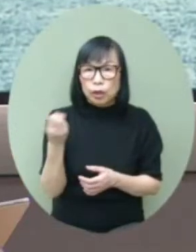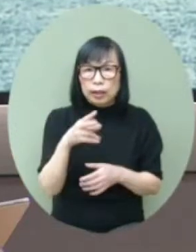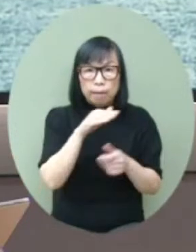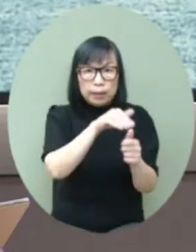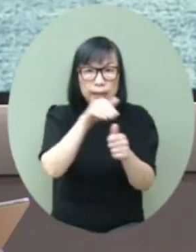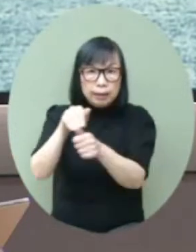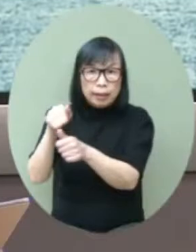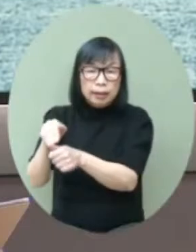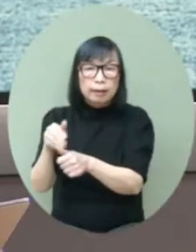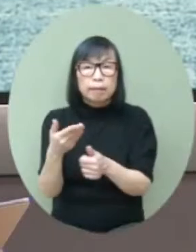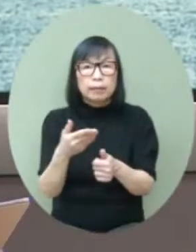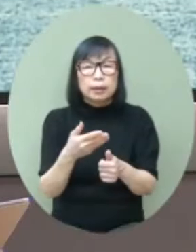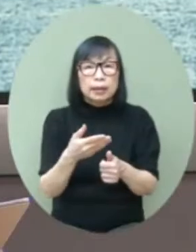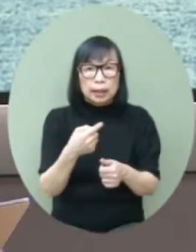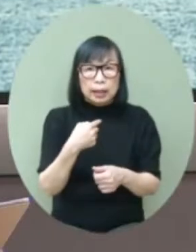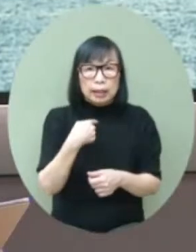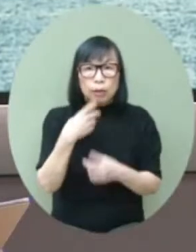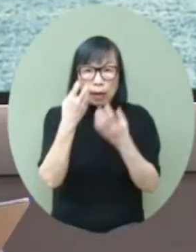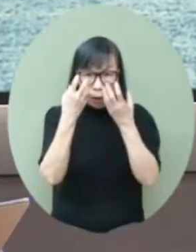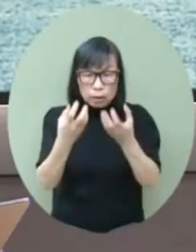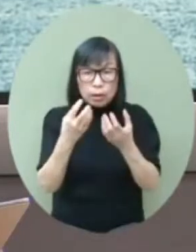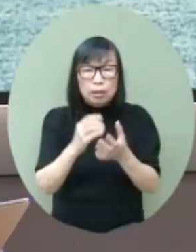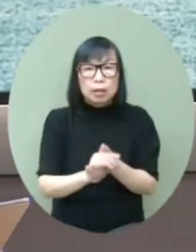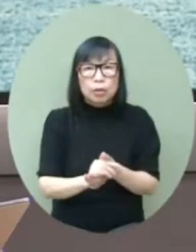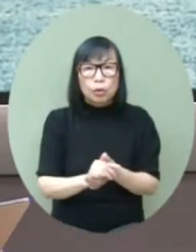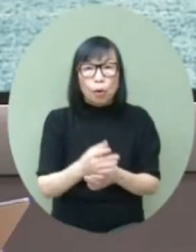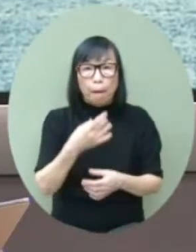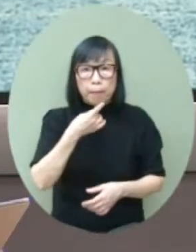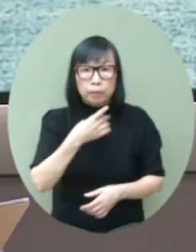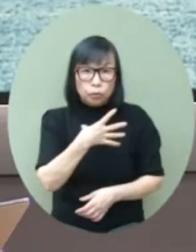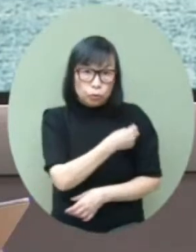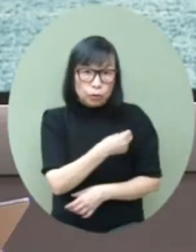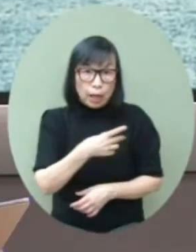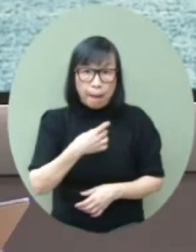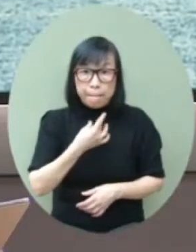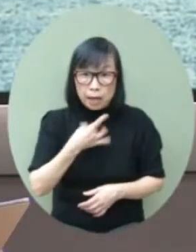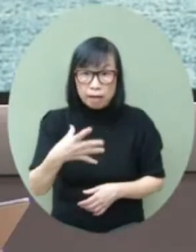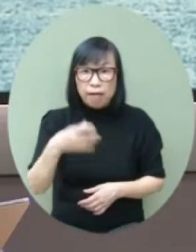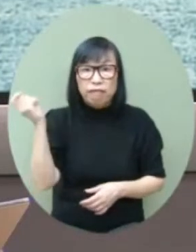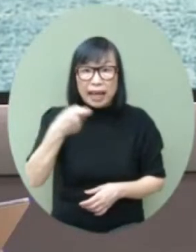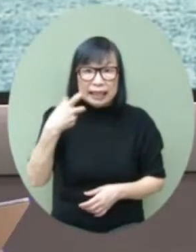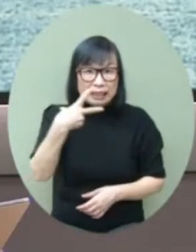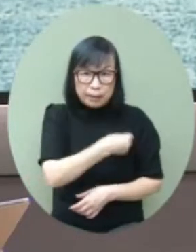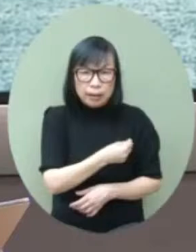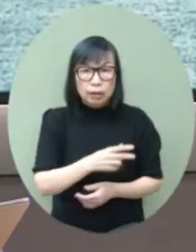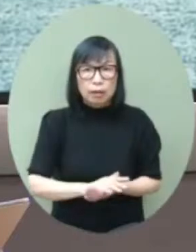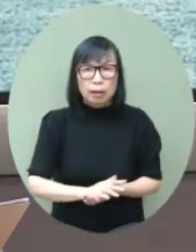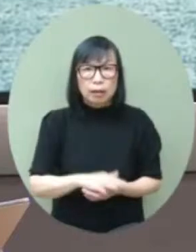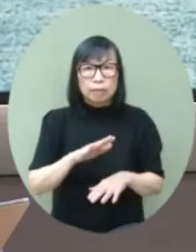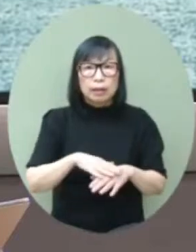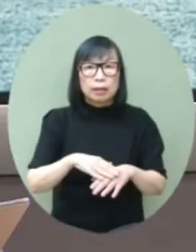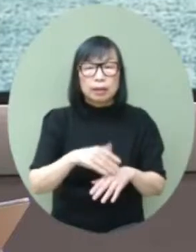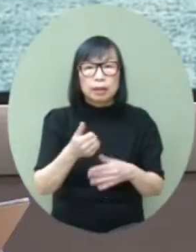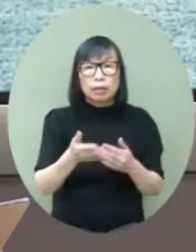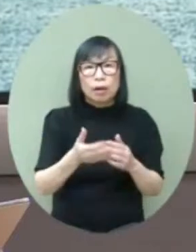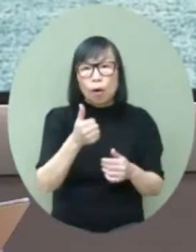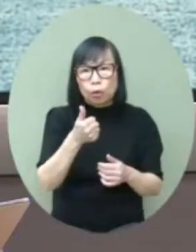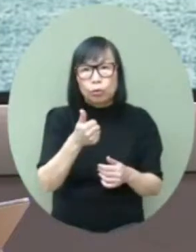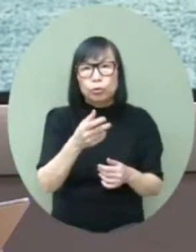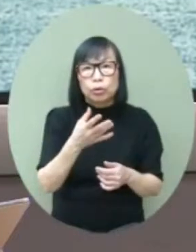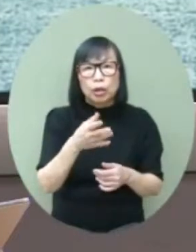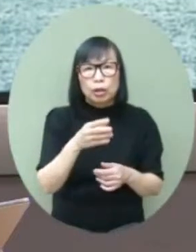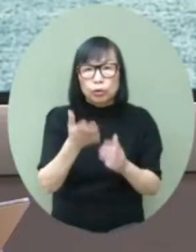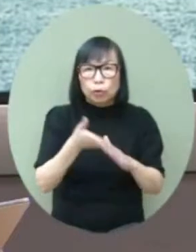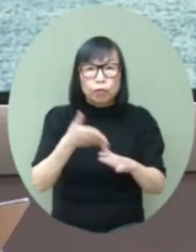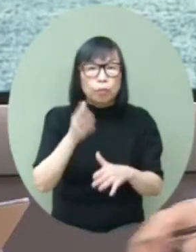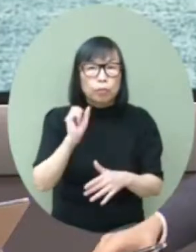had a very high viral load at the time, and therefore we'd like to remind the public that if you're not vaccinated so far, you should